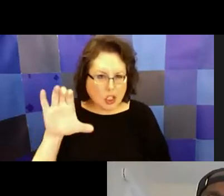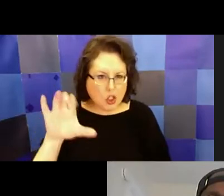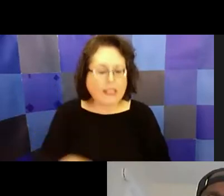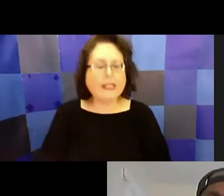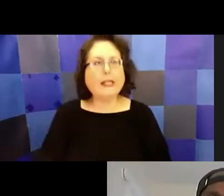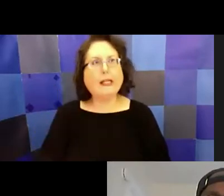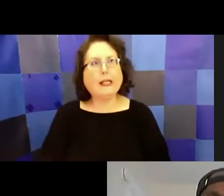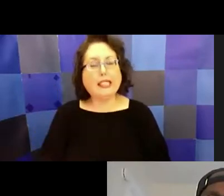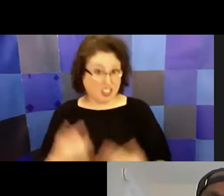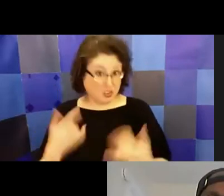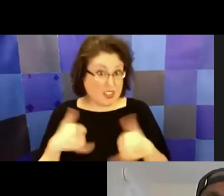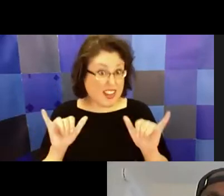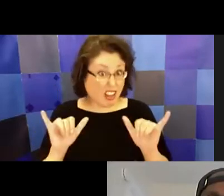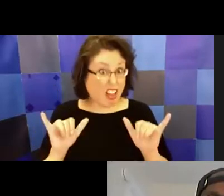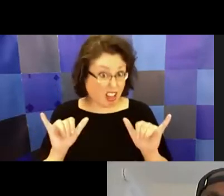we're still